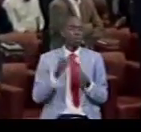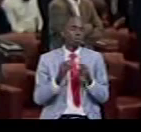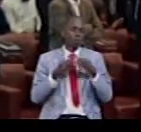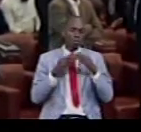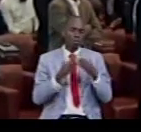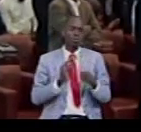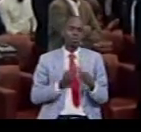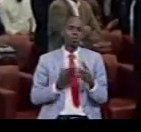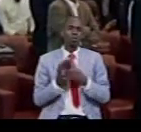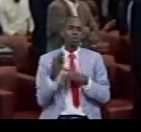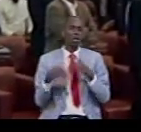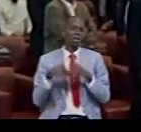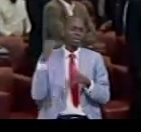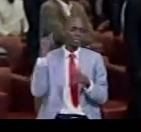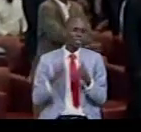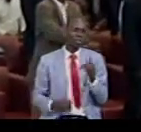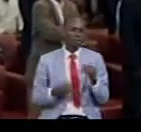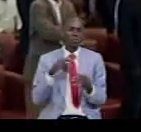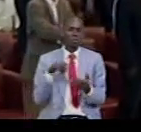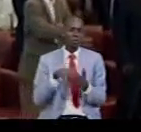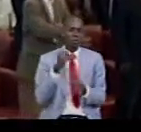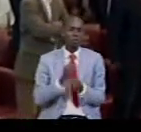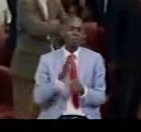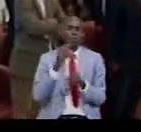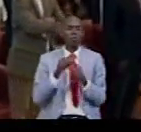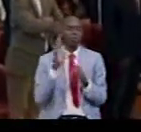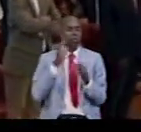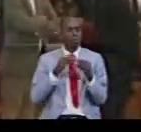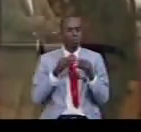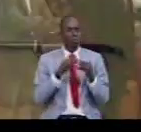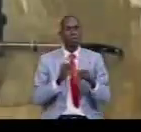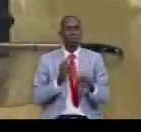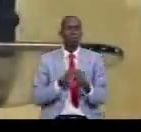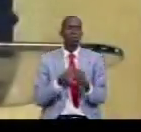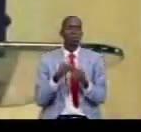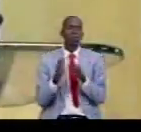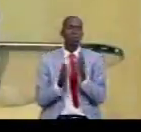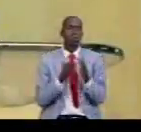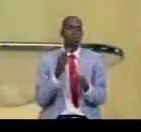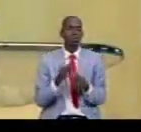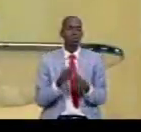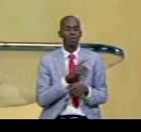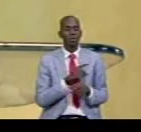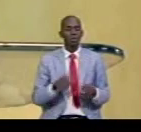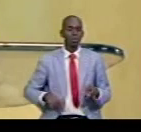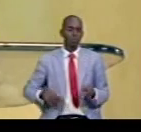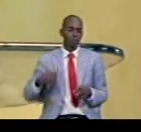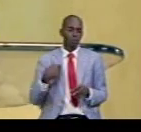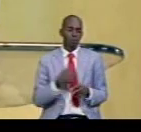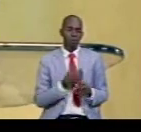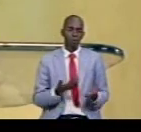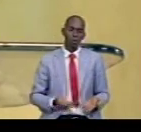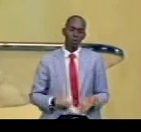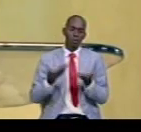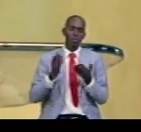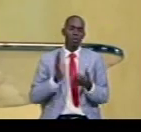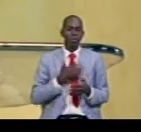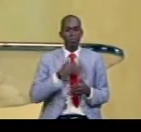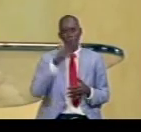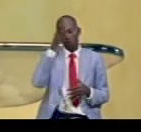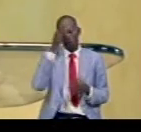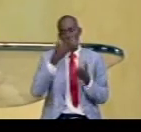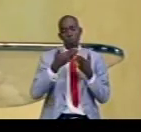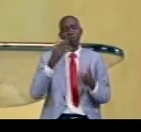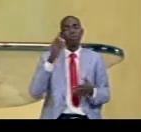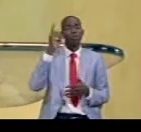word will guide us in the name of Jesus. Lord, we lift up our daddy before you. You will feel him more and